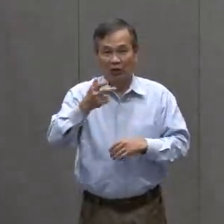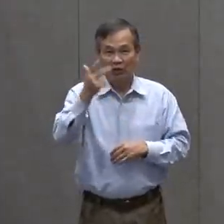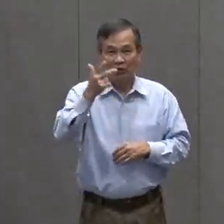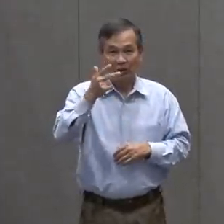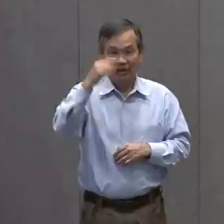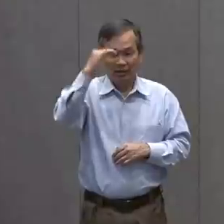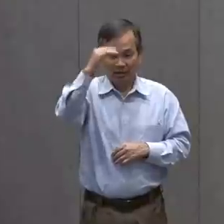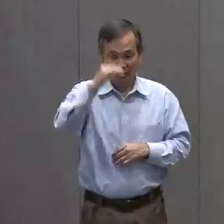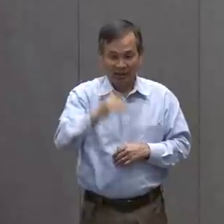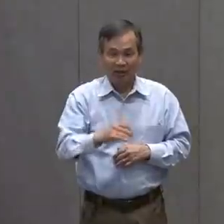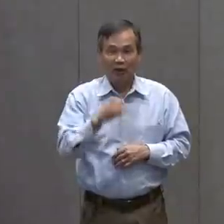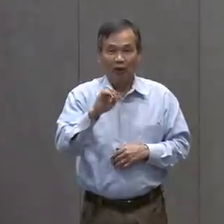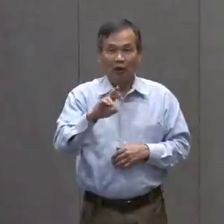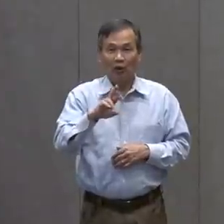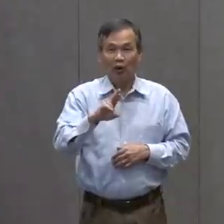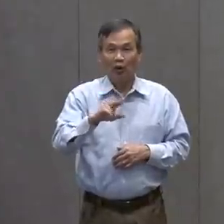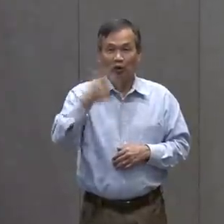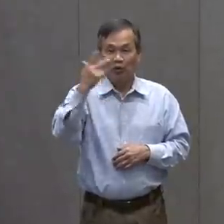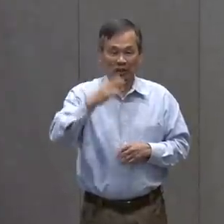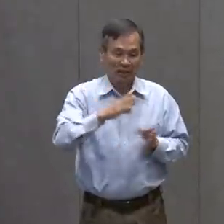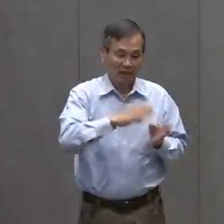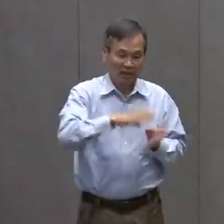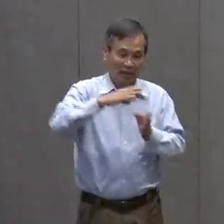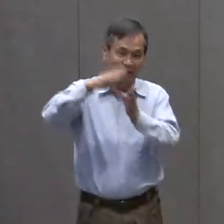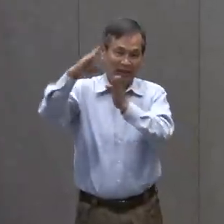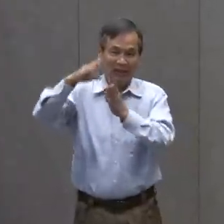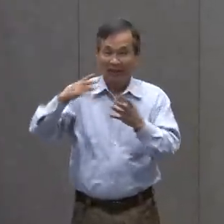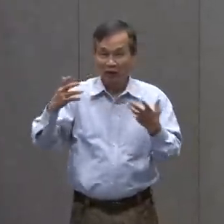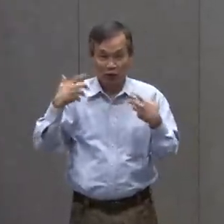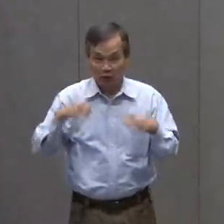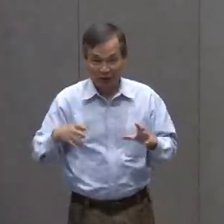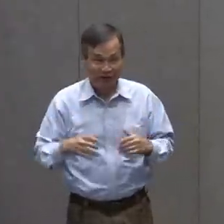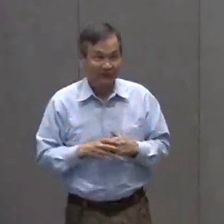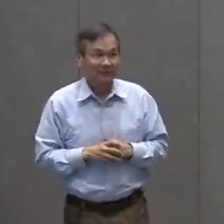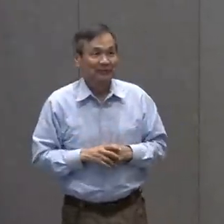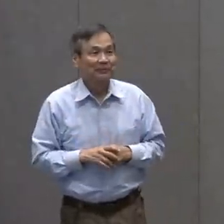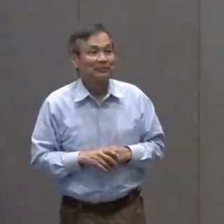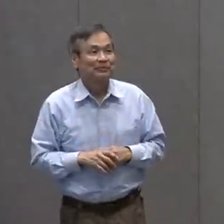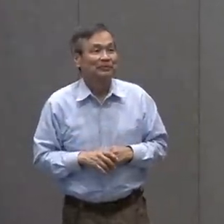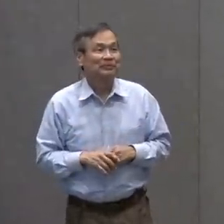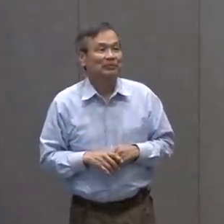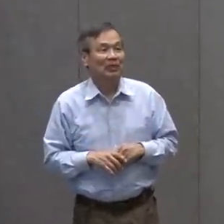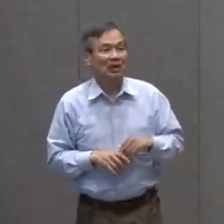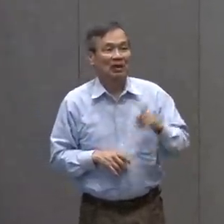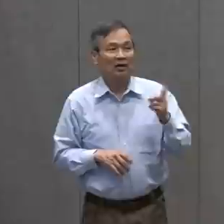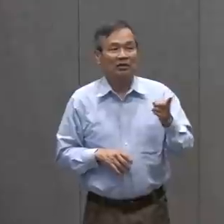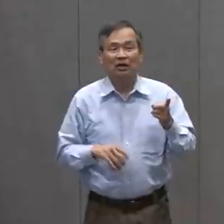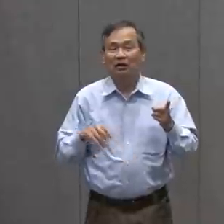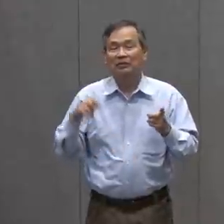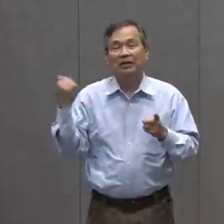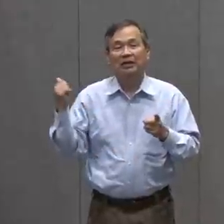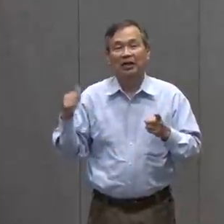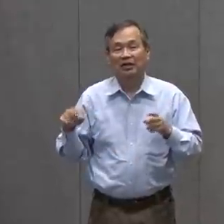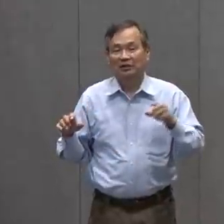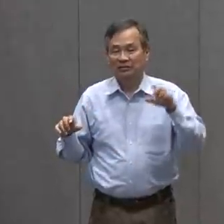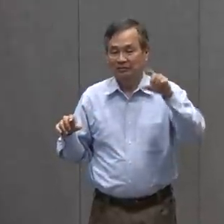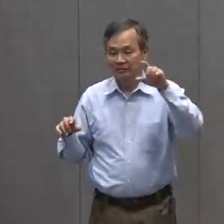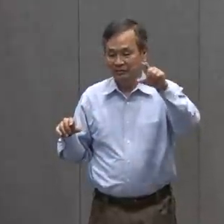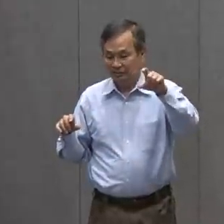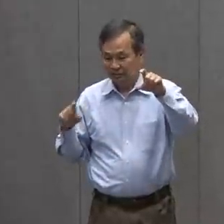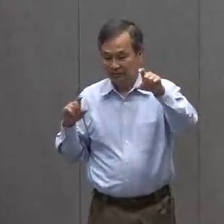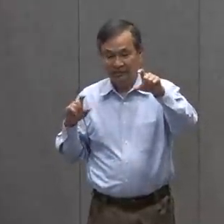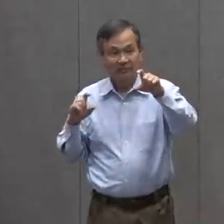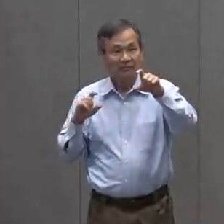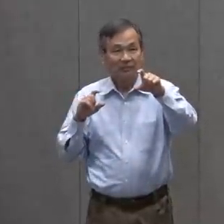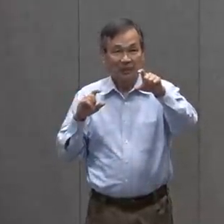man. I thought it would make it a lot easier if she'd allow that. Okay, so she picked a different spot than I. I still got to go